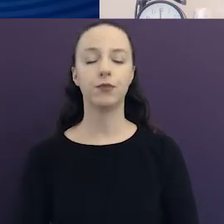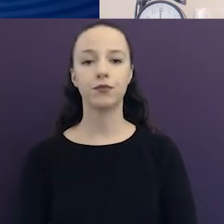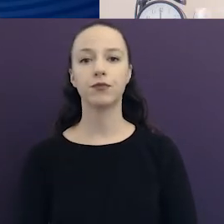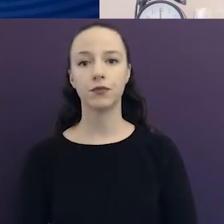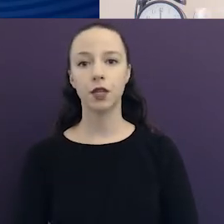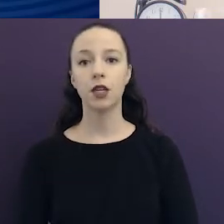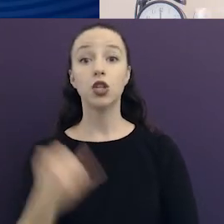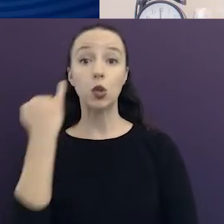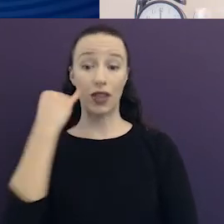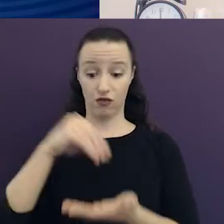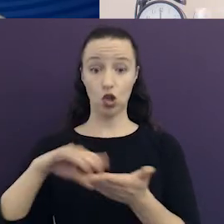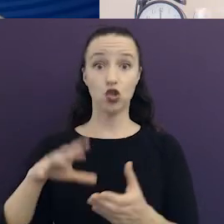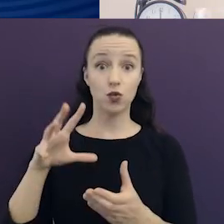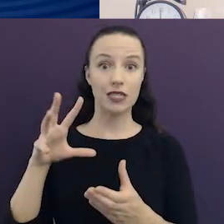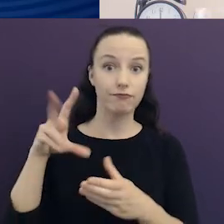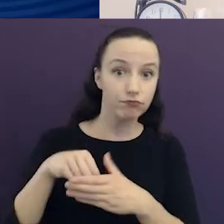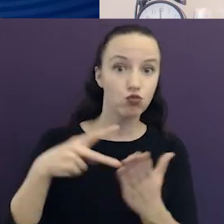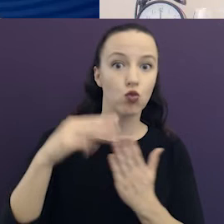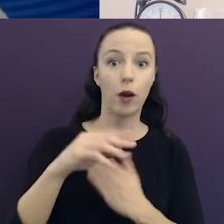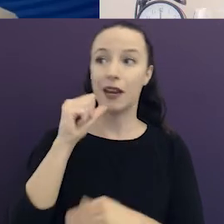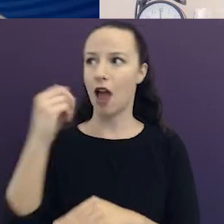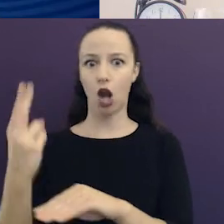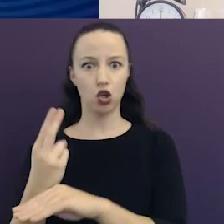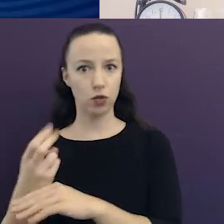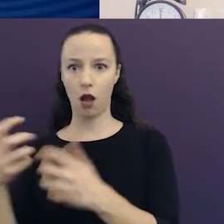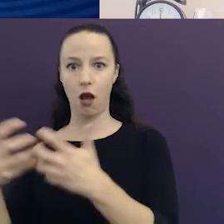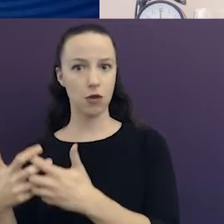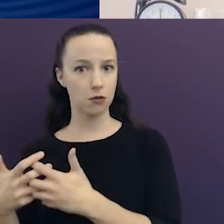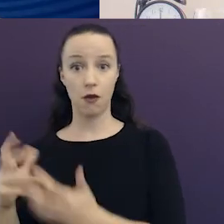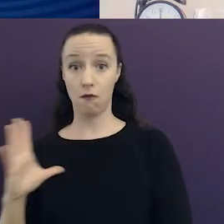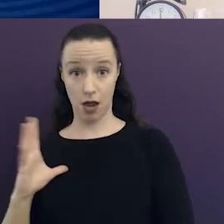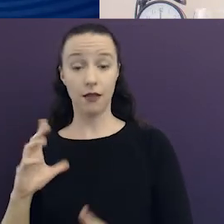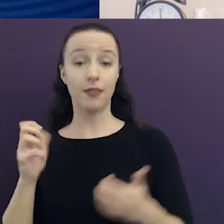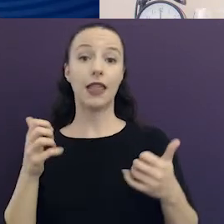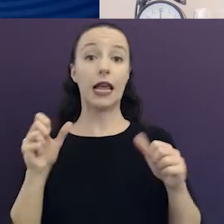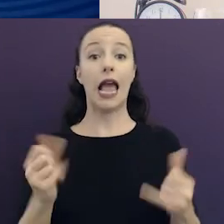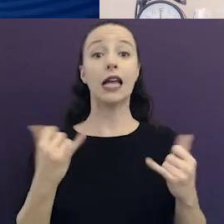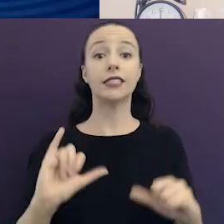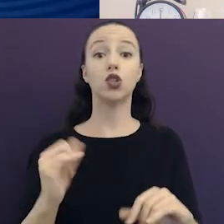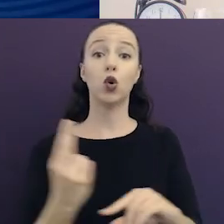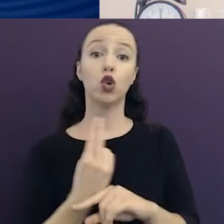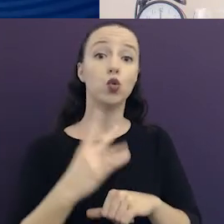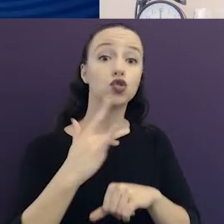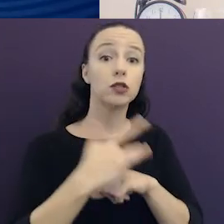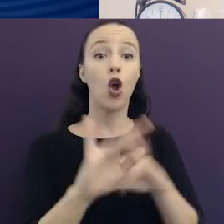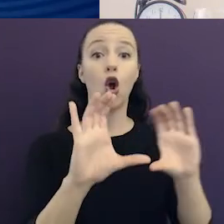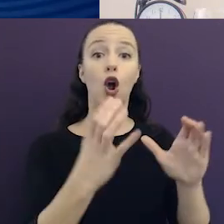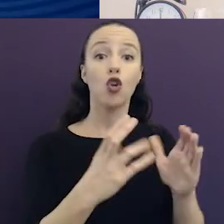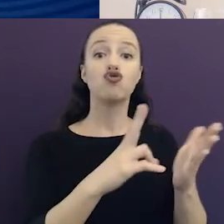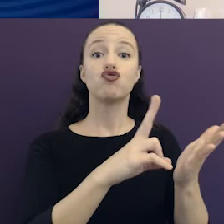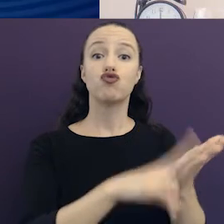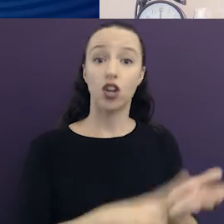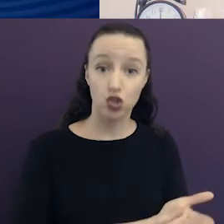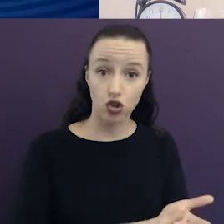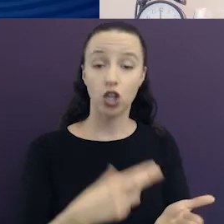So even if a student is in our program and not utilizing accommodations, they can at least use the priority registration accommodation and at